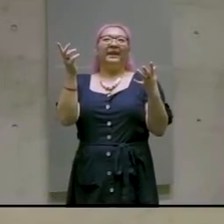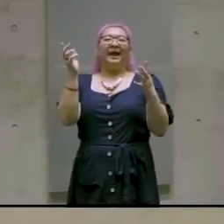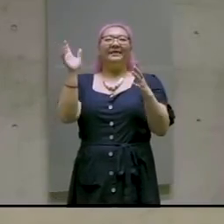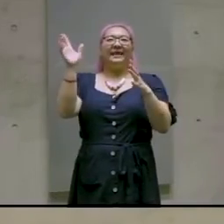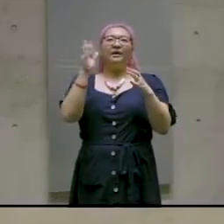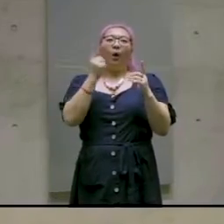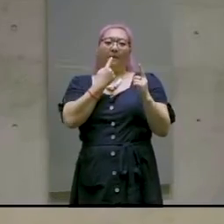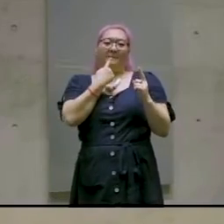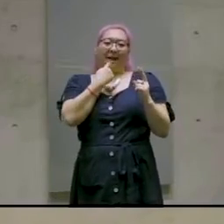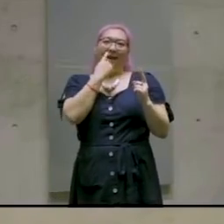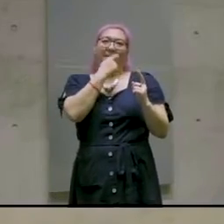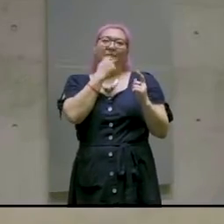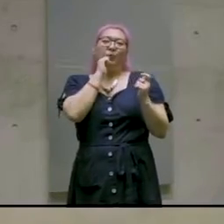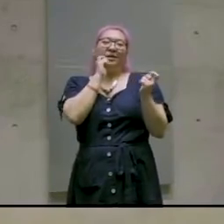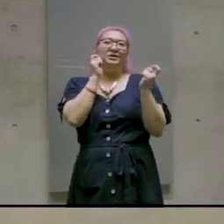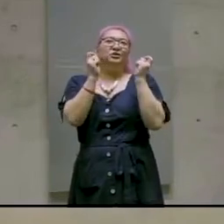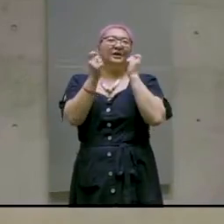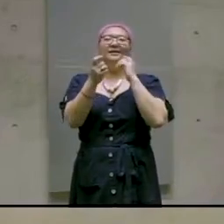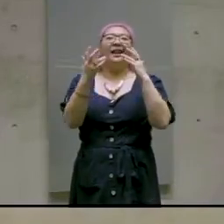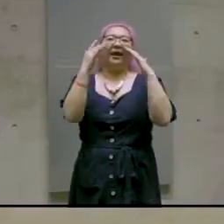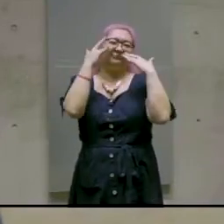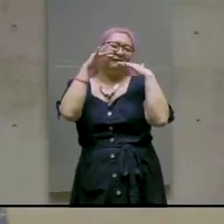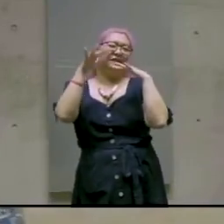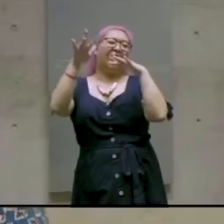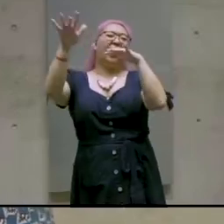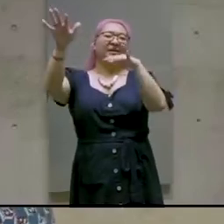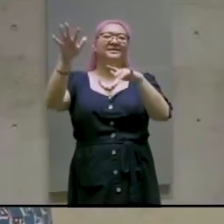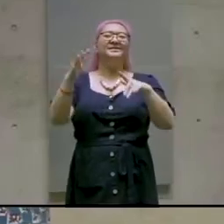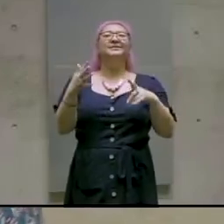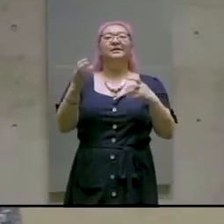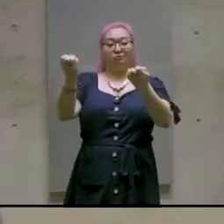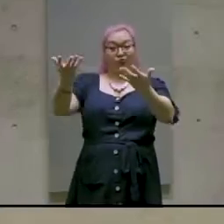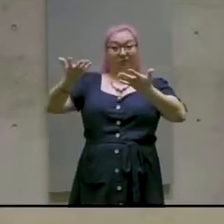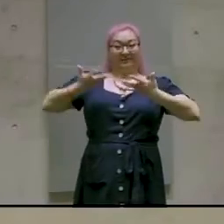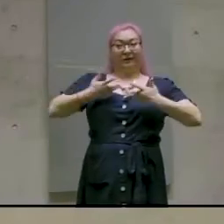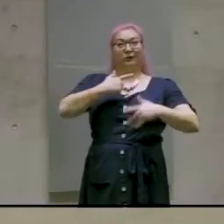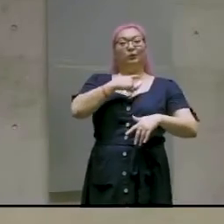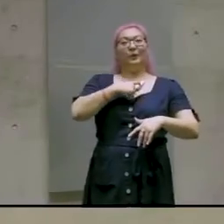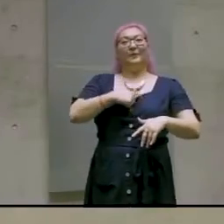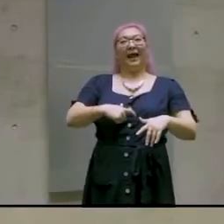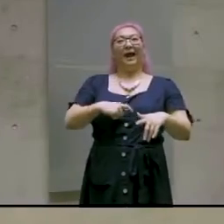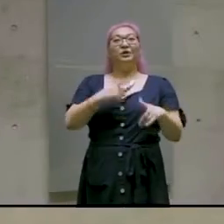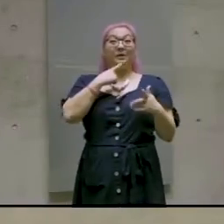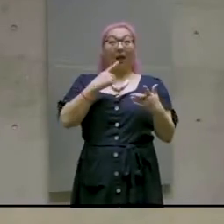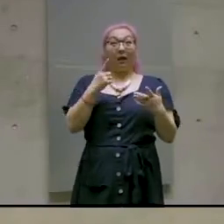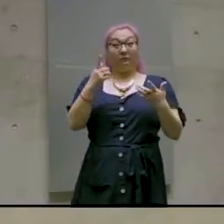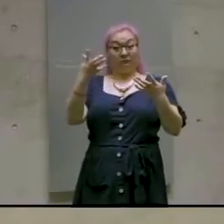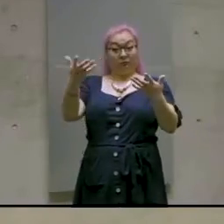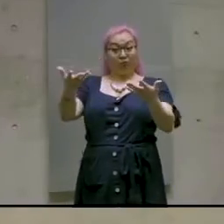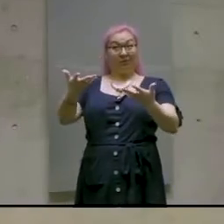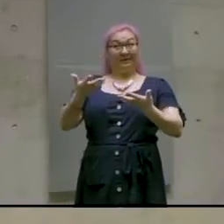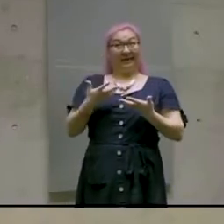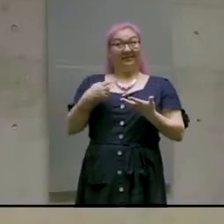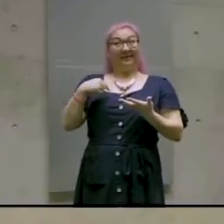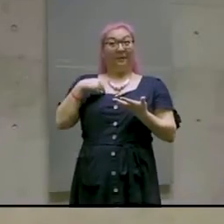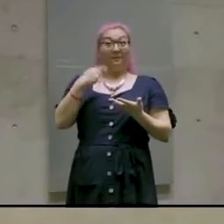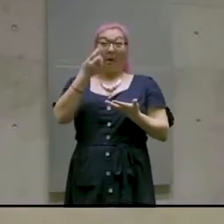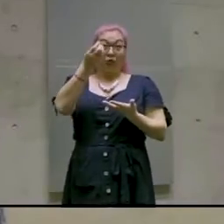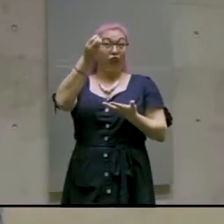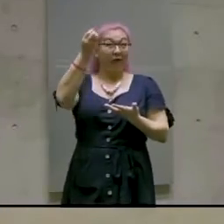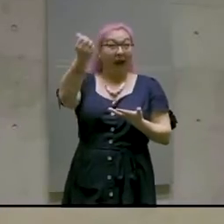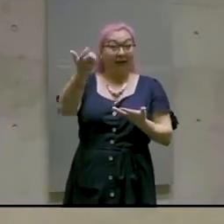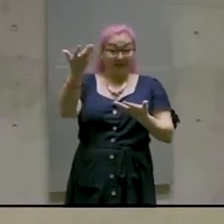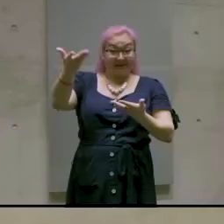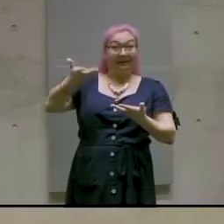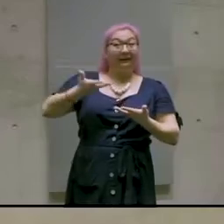leaned into that as kind of a constraint on the scene, as kind of something he will present to the player as, I'm giving this to you, but this is kind of such a rare thing, this is a